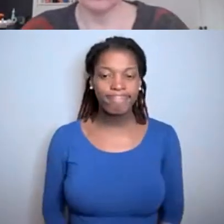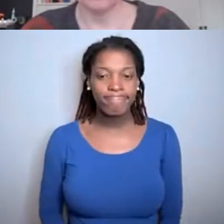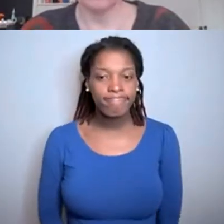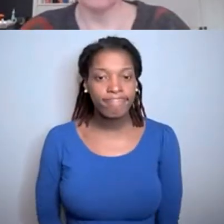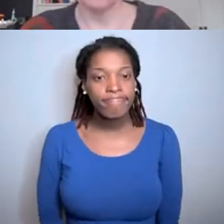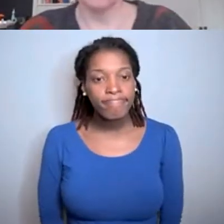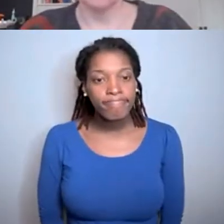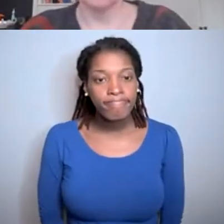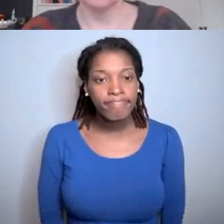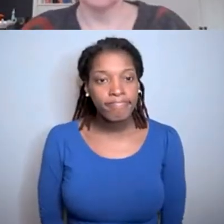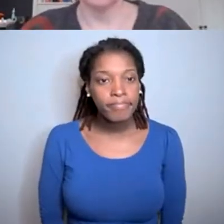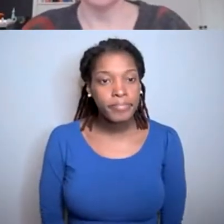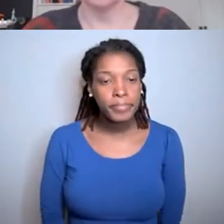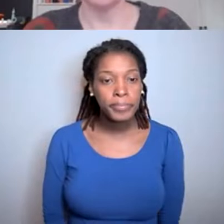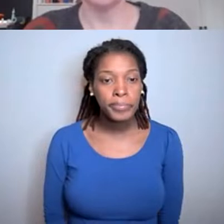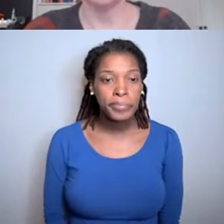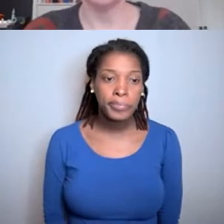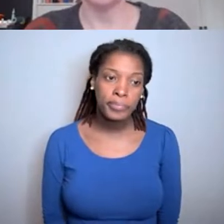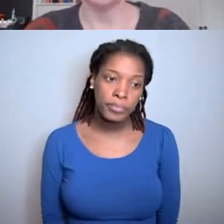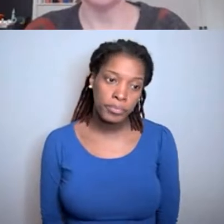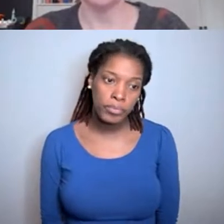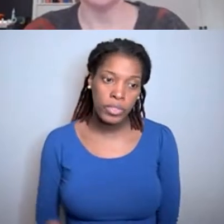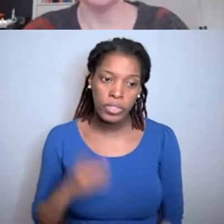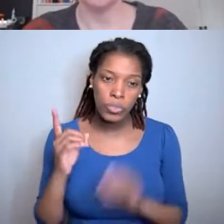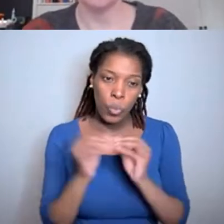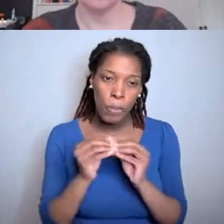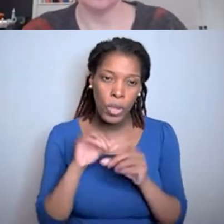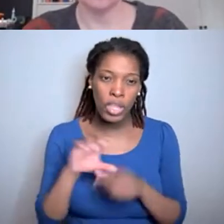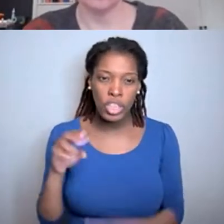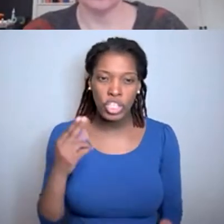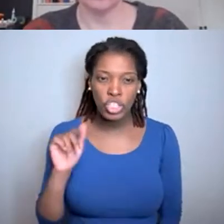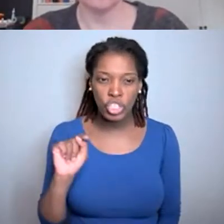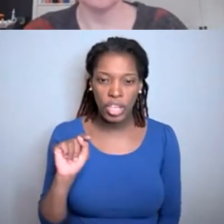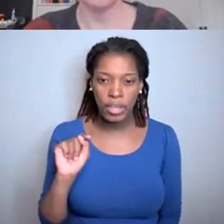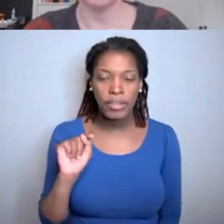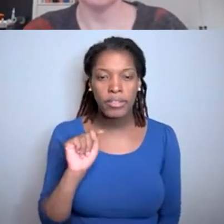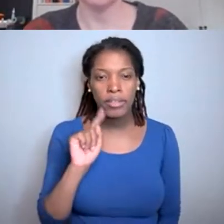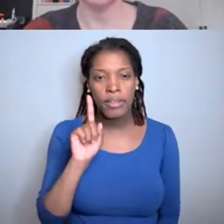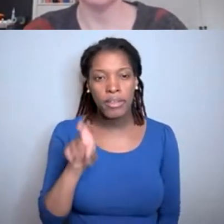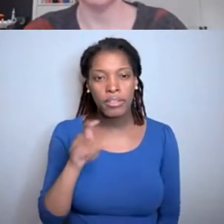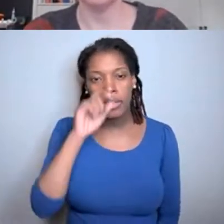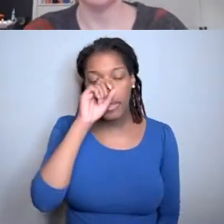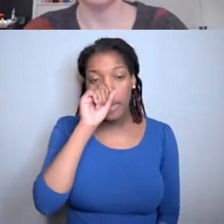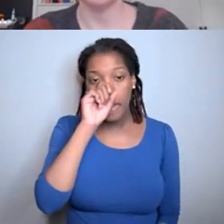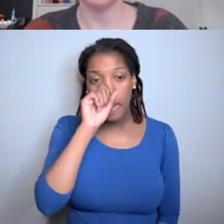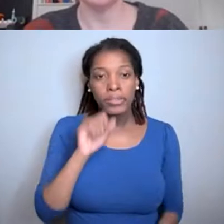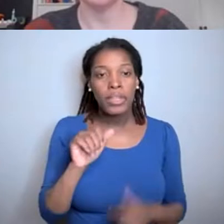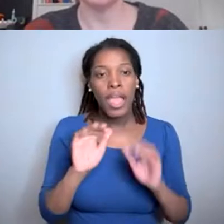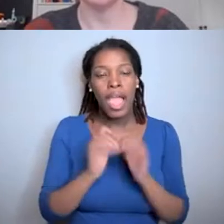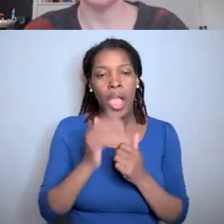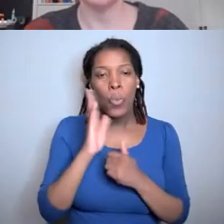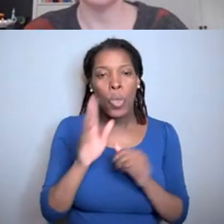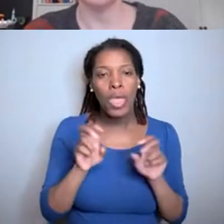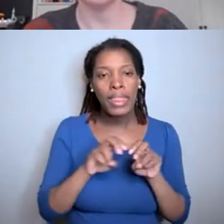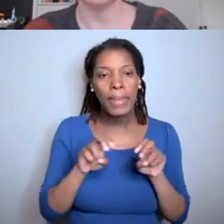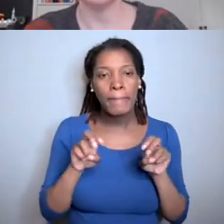right um let's see there's one more in the chat here how will the panel evaluate portfolios specifically